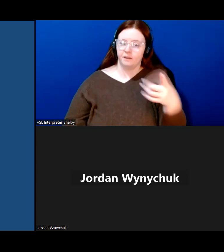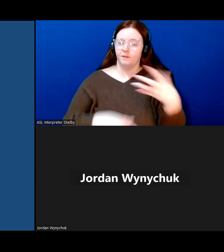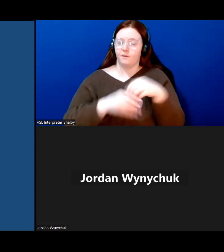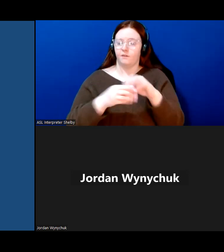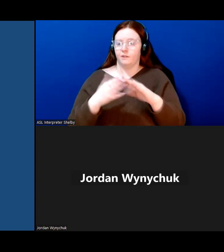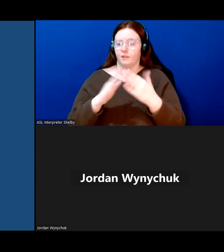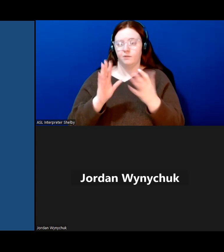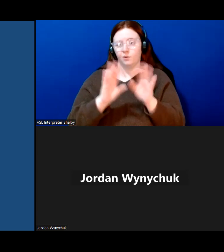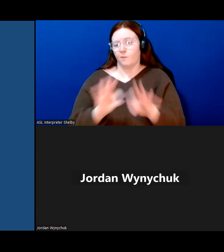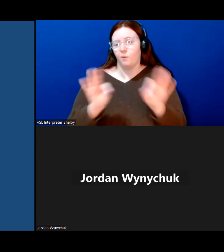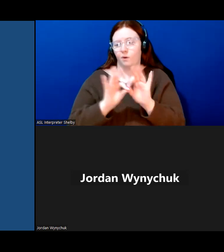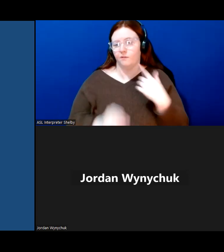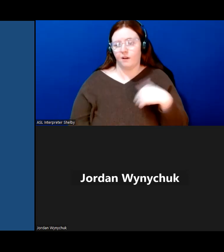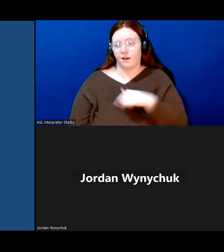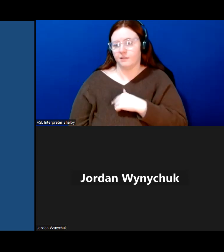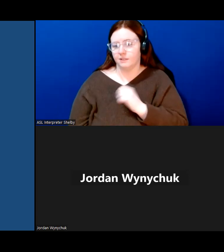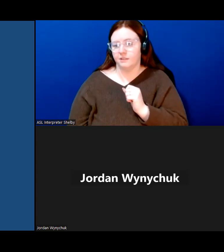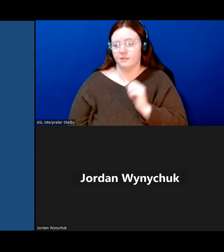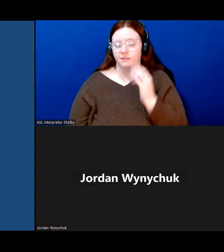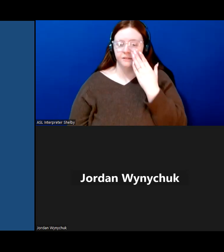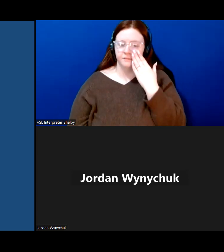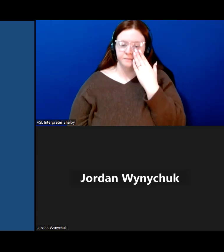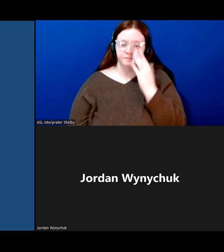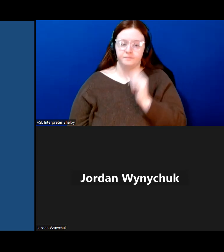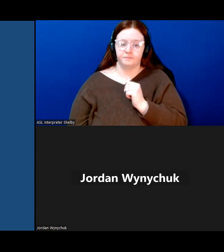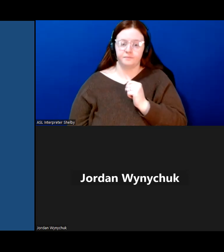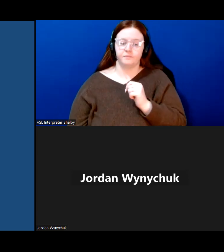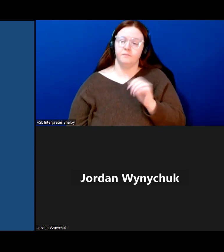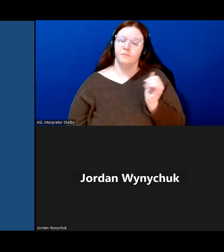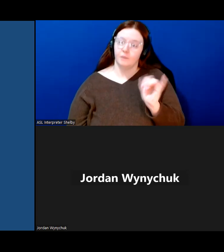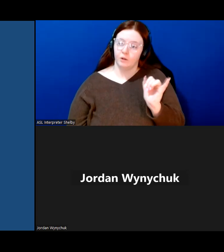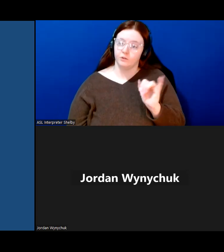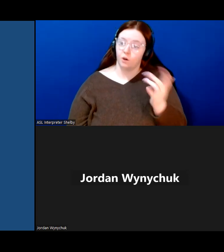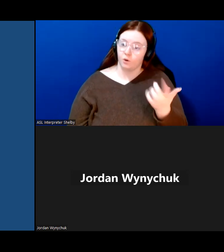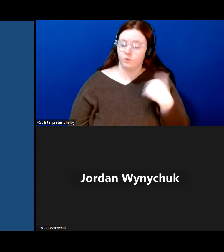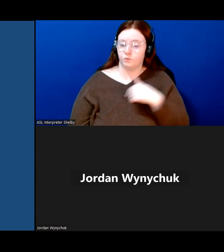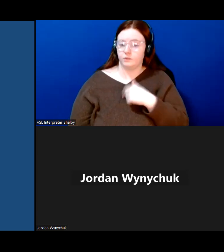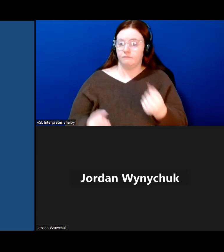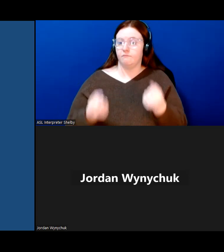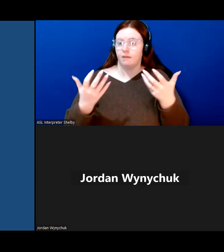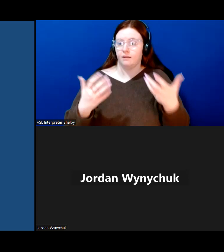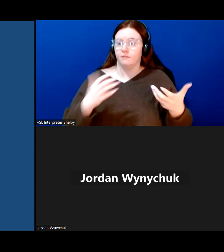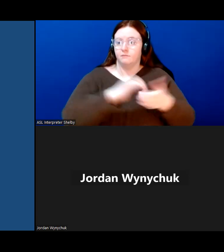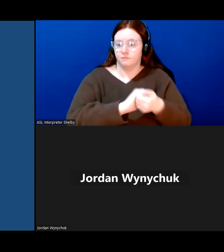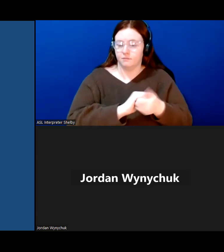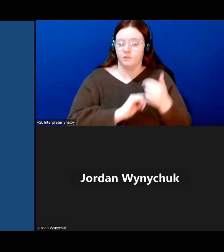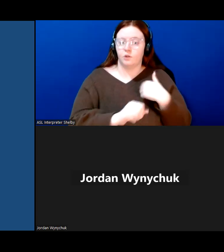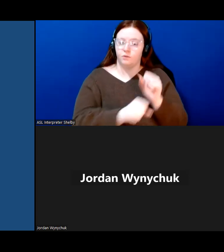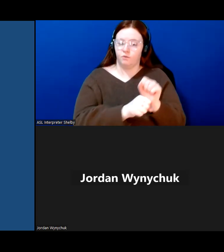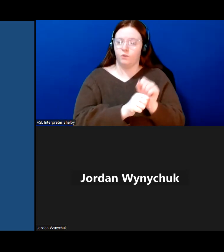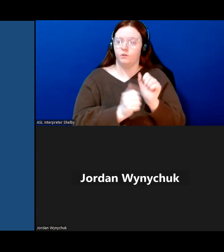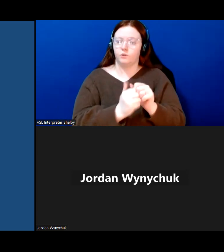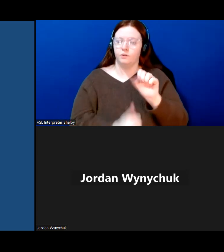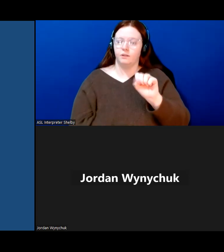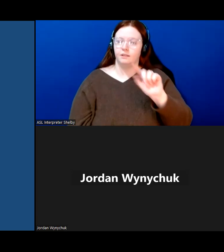really important to us. So also in that vein, we do a lot of partnerships. So we have worked with St. John's Status of